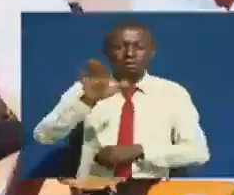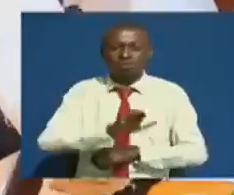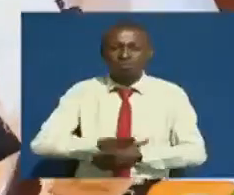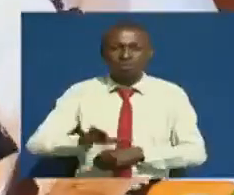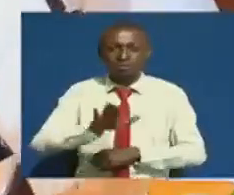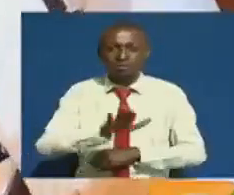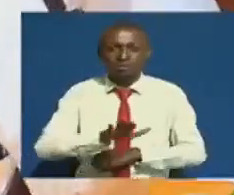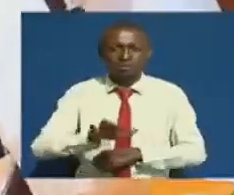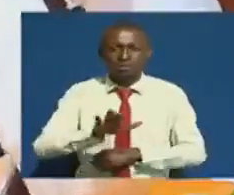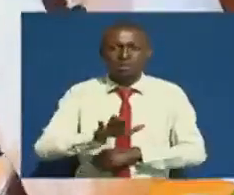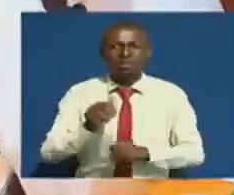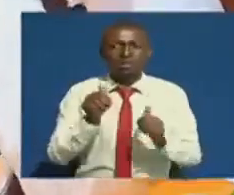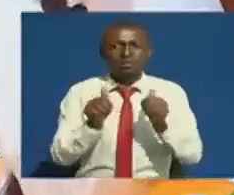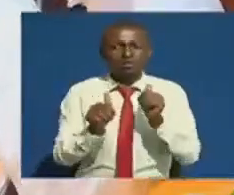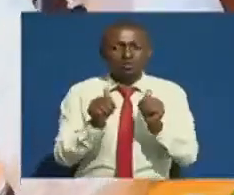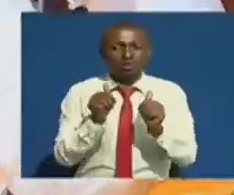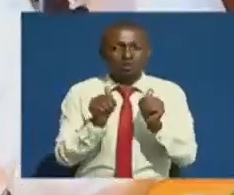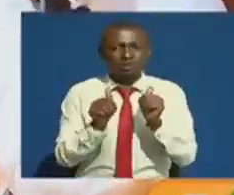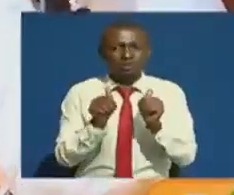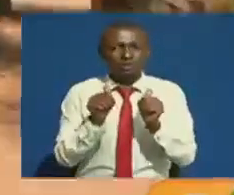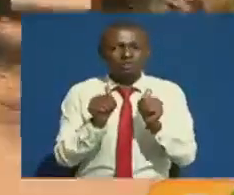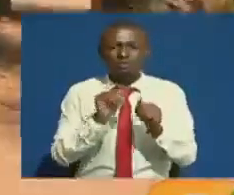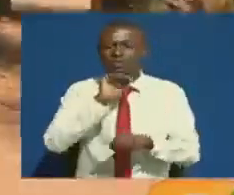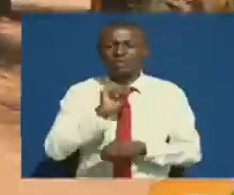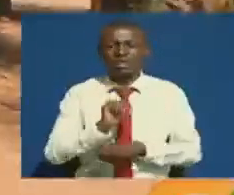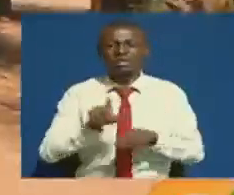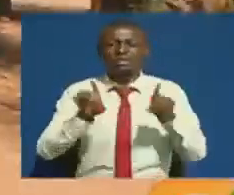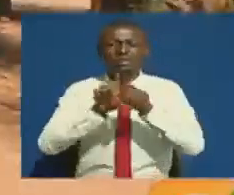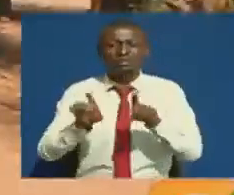still unreceptive to those like her son.